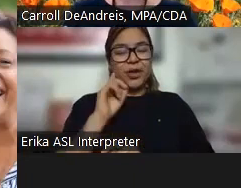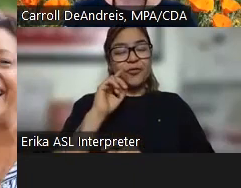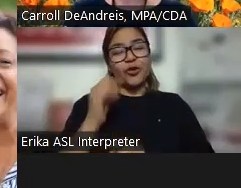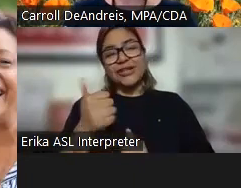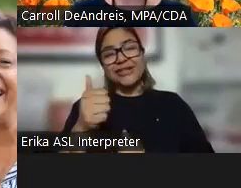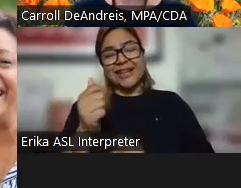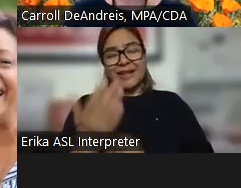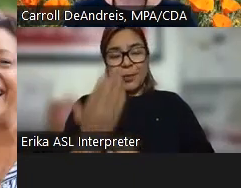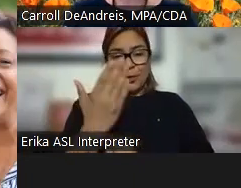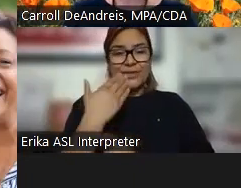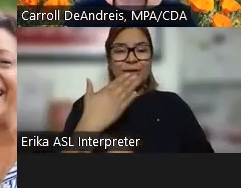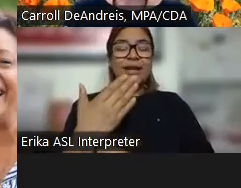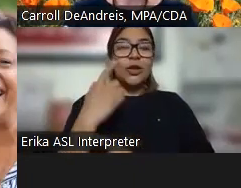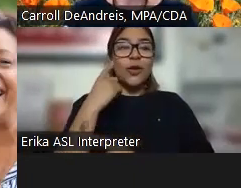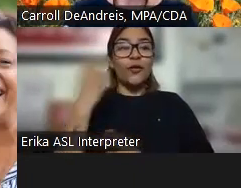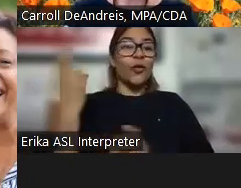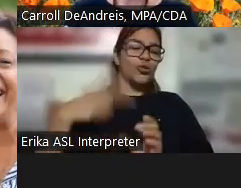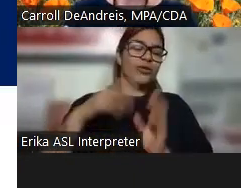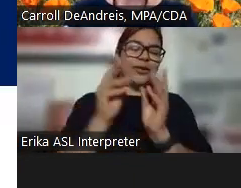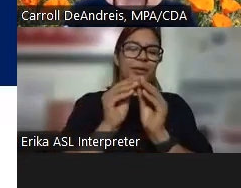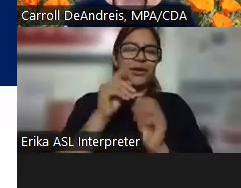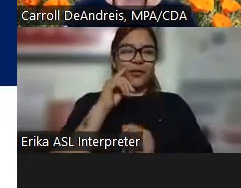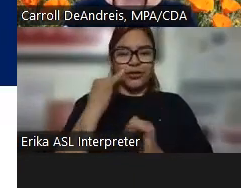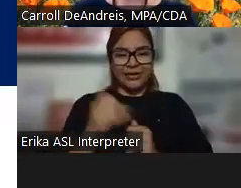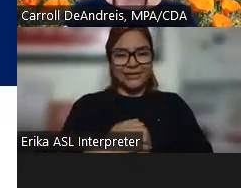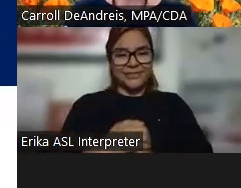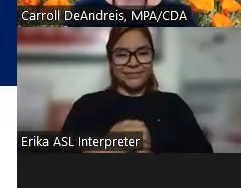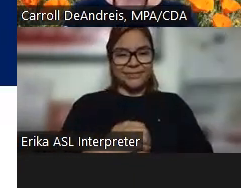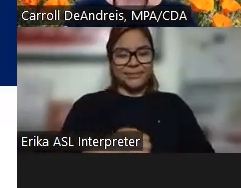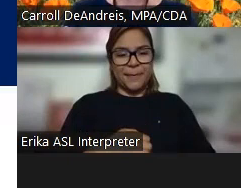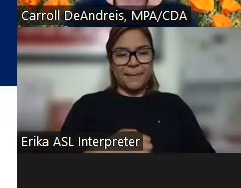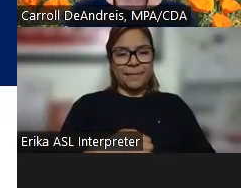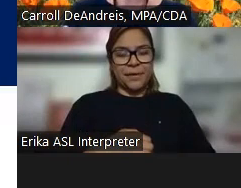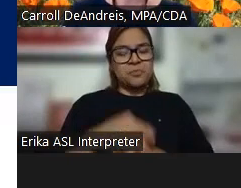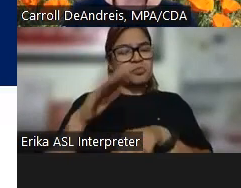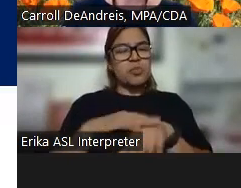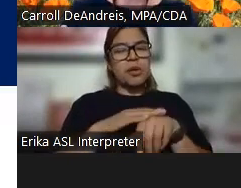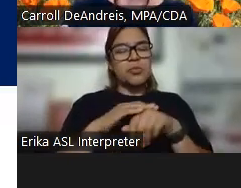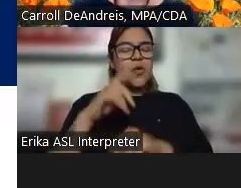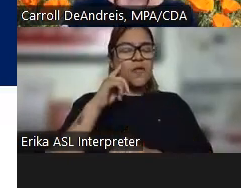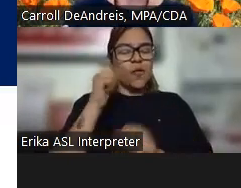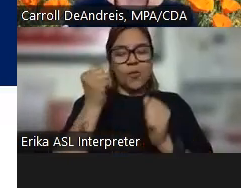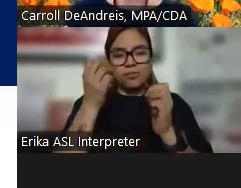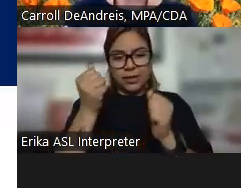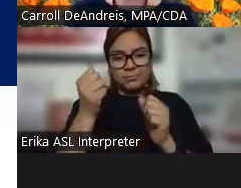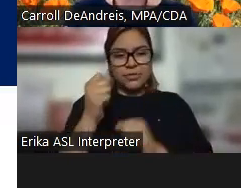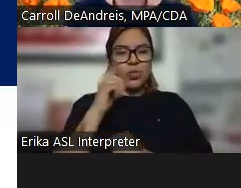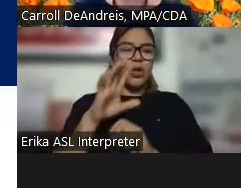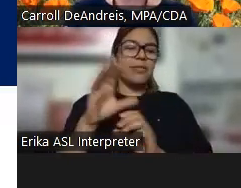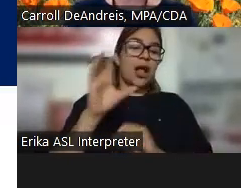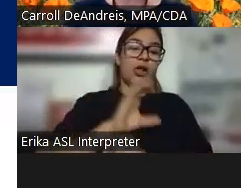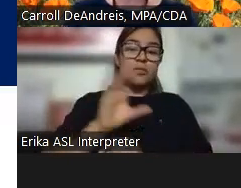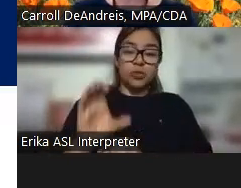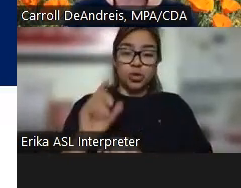space, so thank you for joining us. American Sign Language is provided. Closed captioning